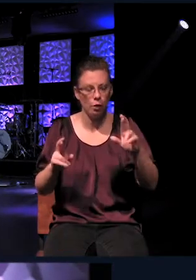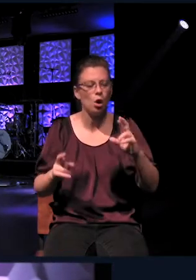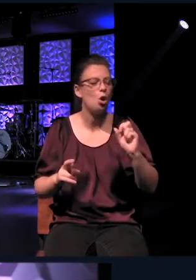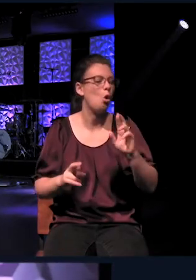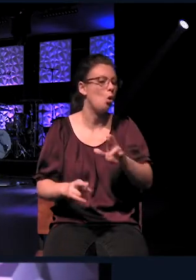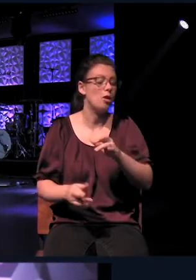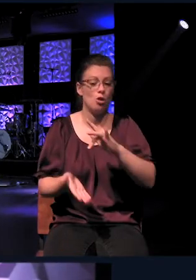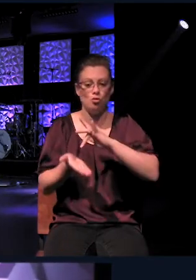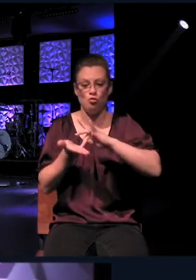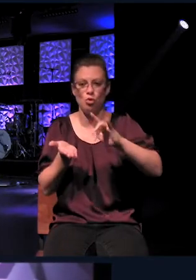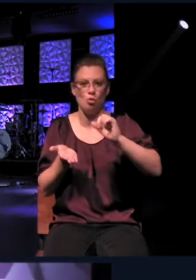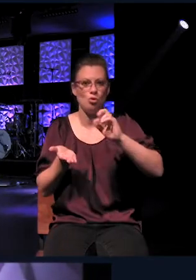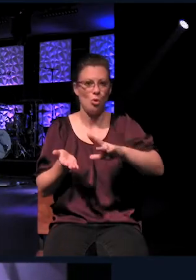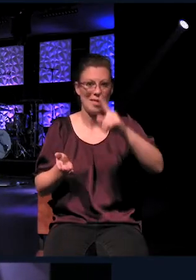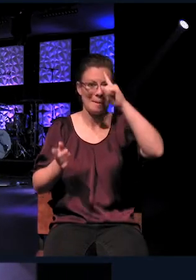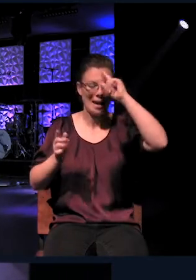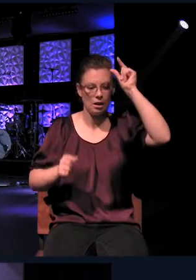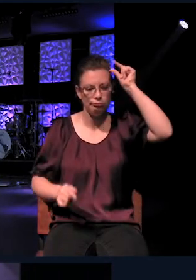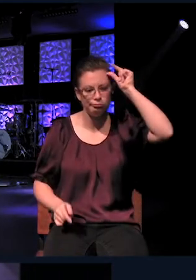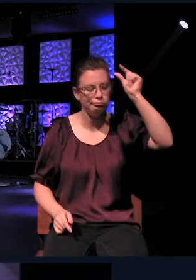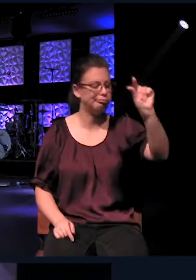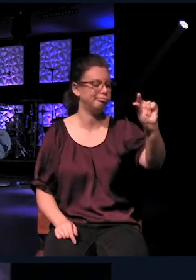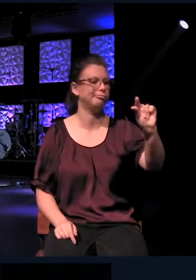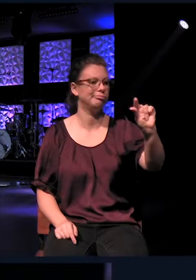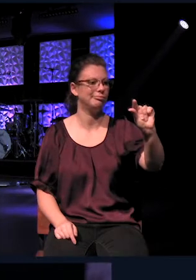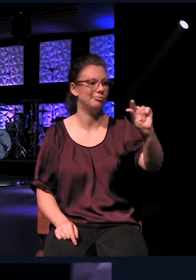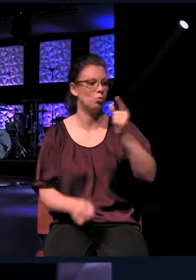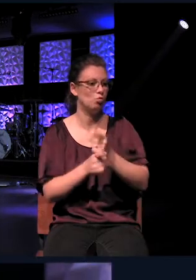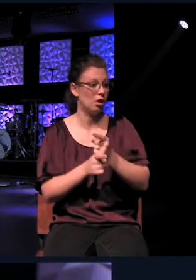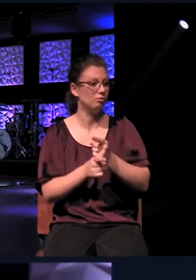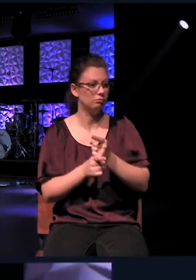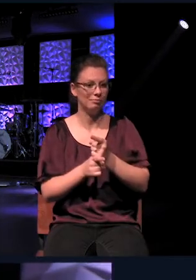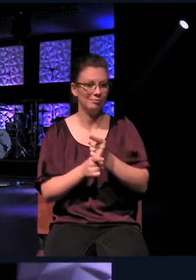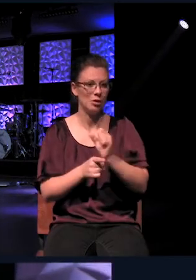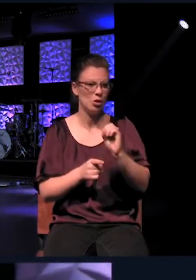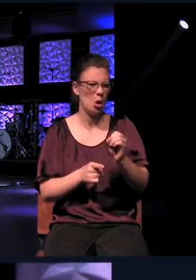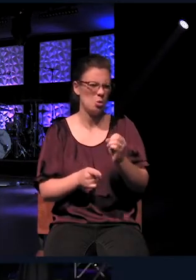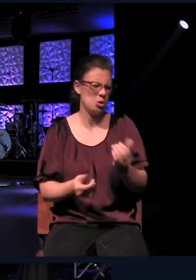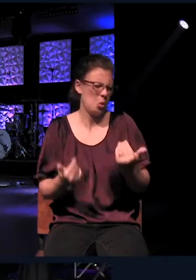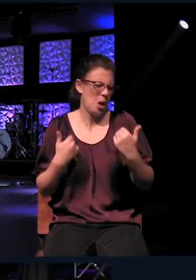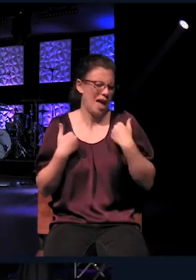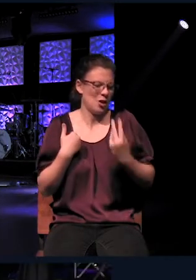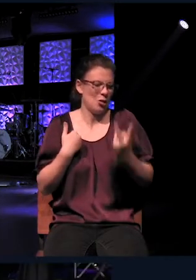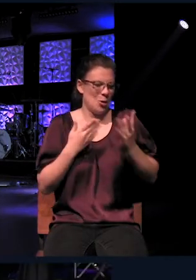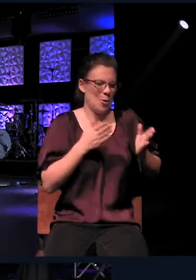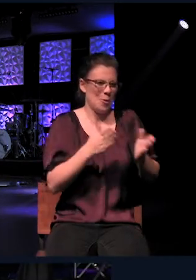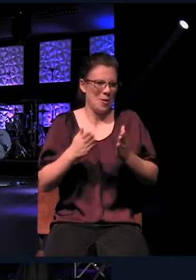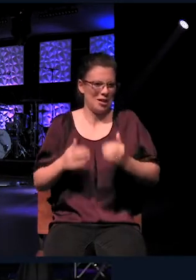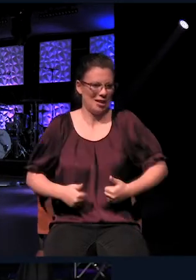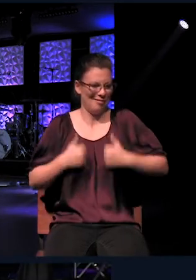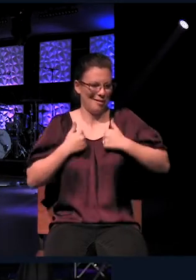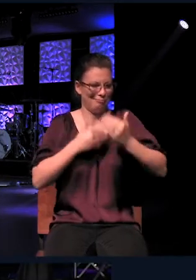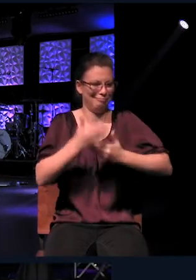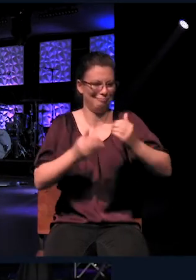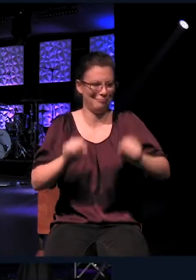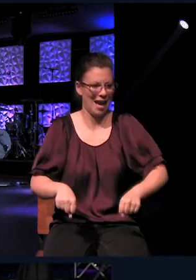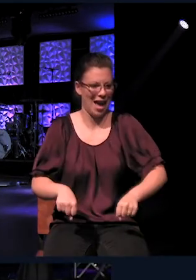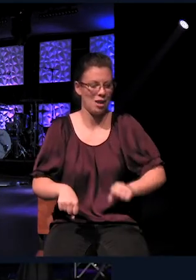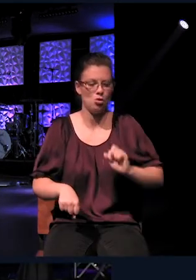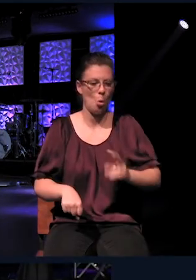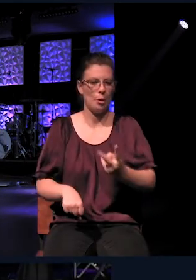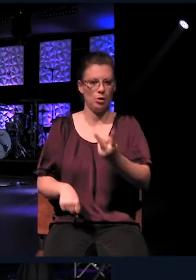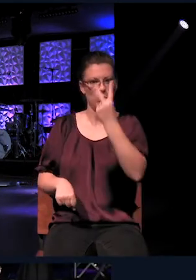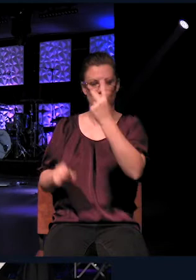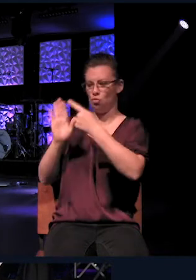or small-minded. And so there's two positions that we can take in this life. There are two things that I believe that we can be known for.